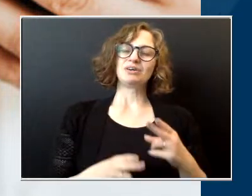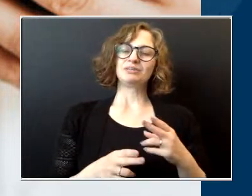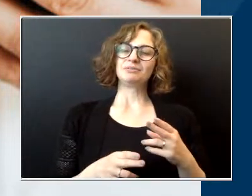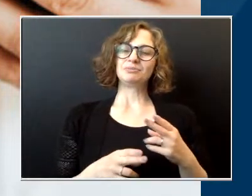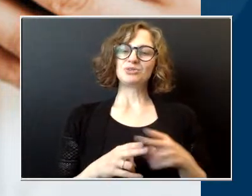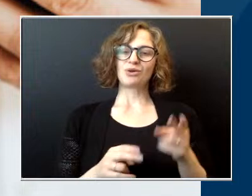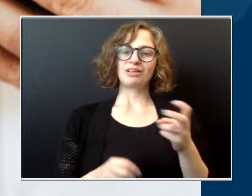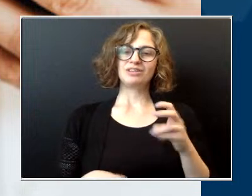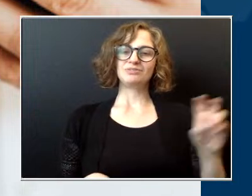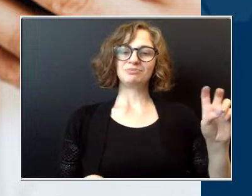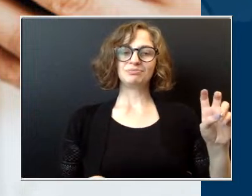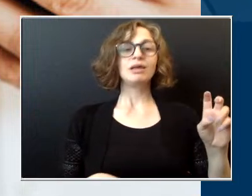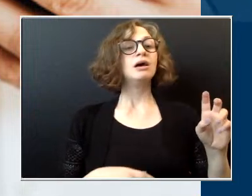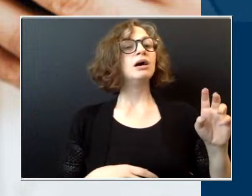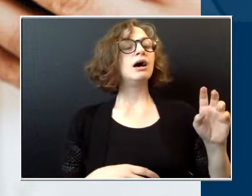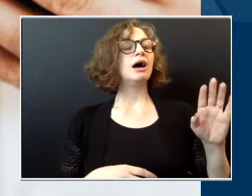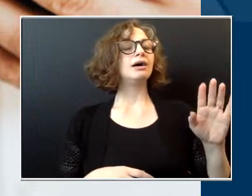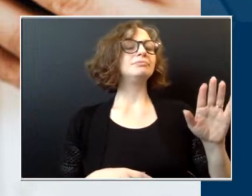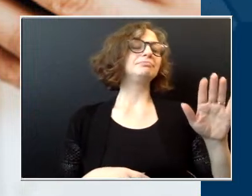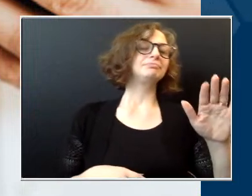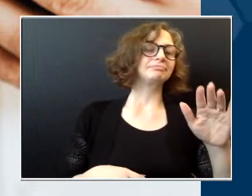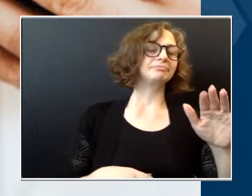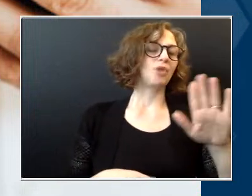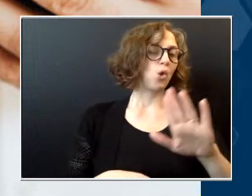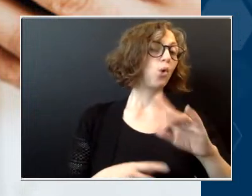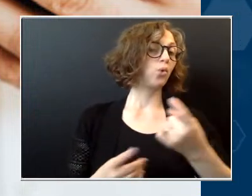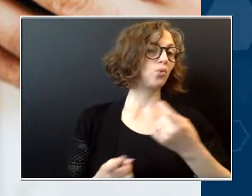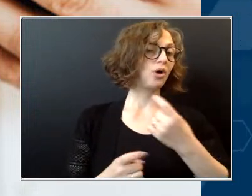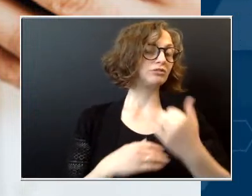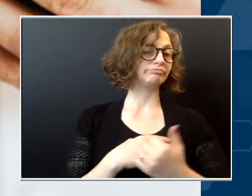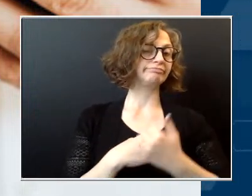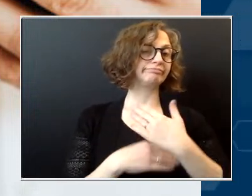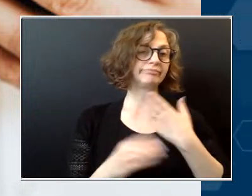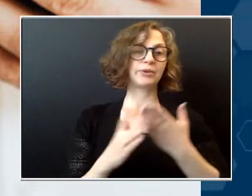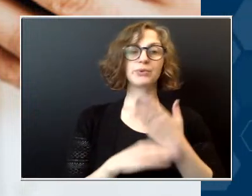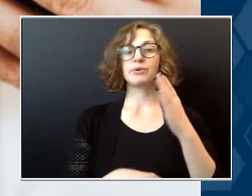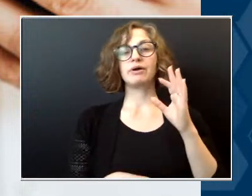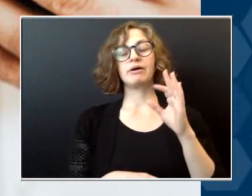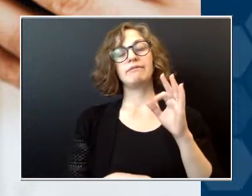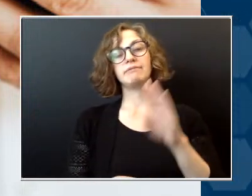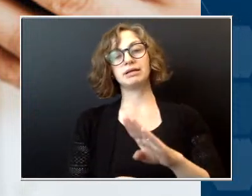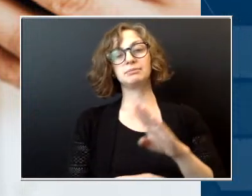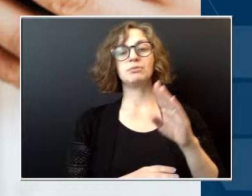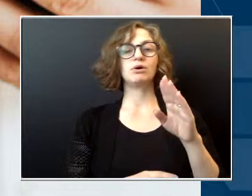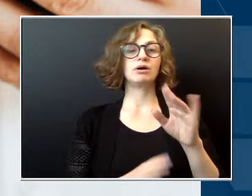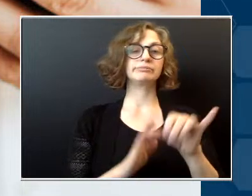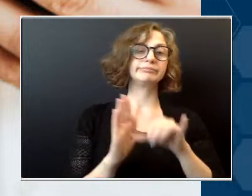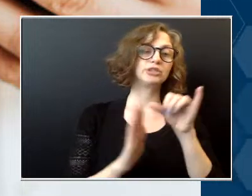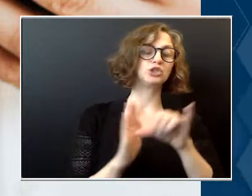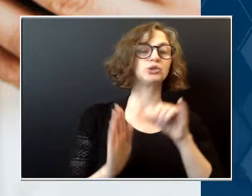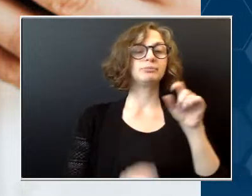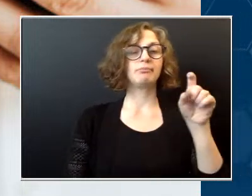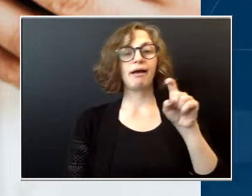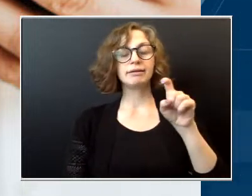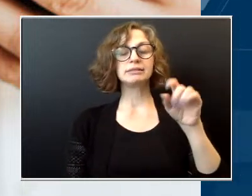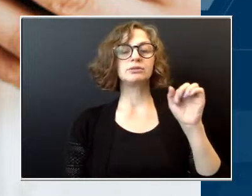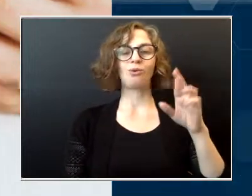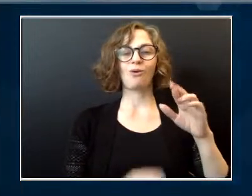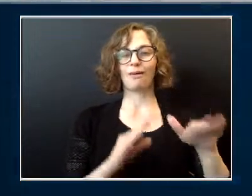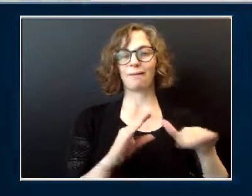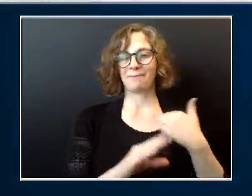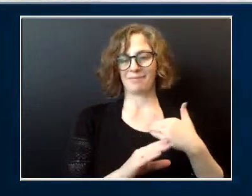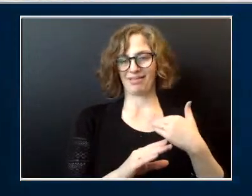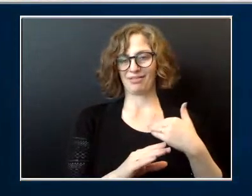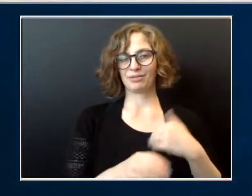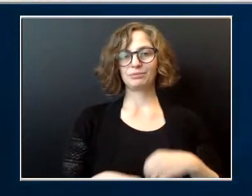your screen. You can send them into the YouTube or Facebook or the X platform or emailing the Medical News Network.